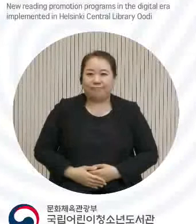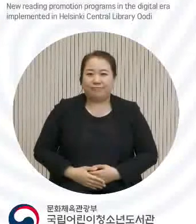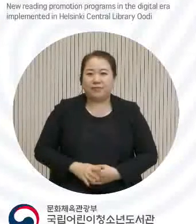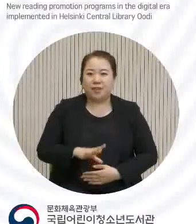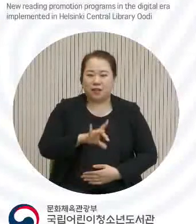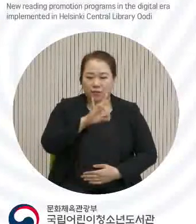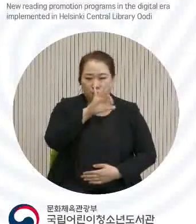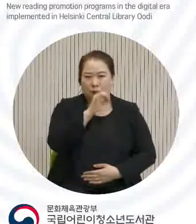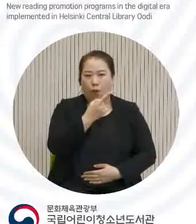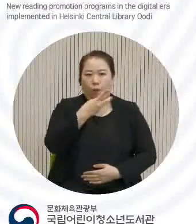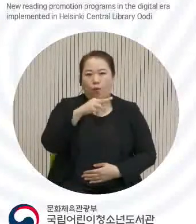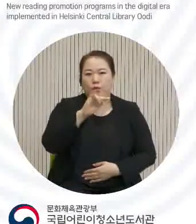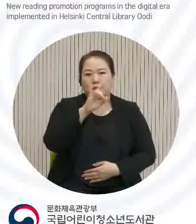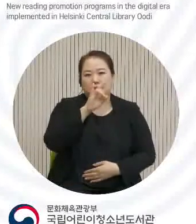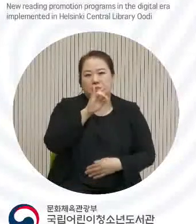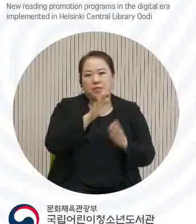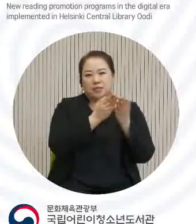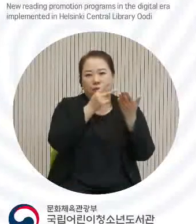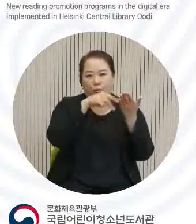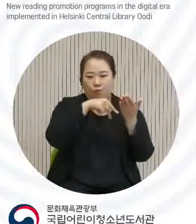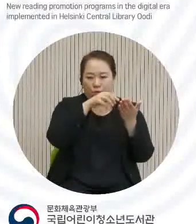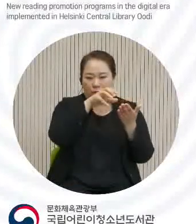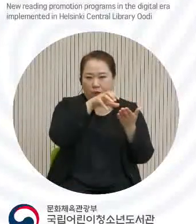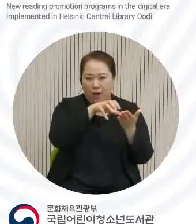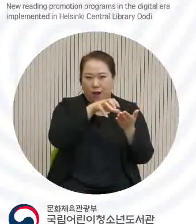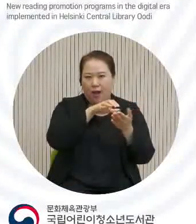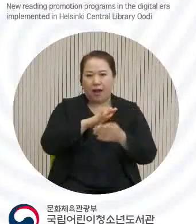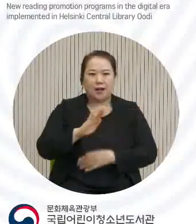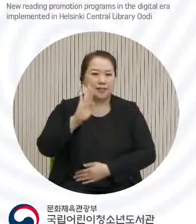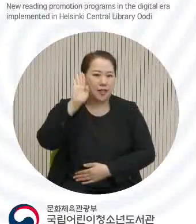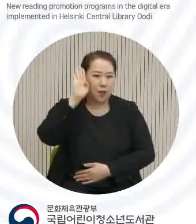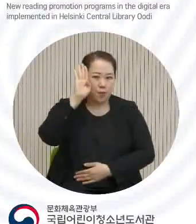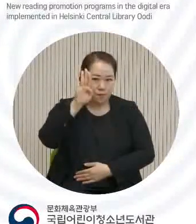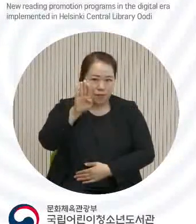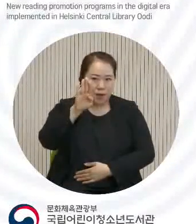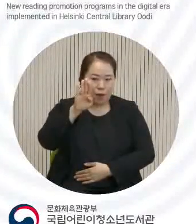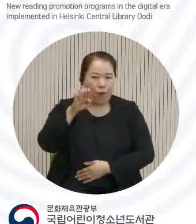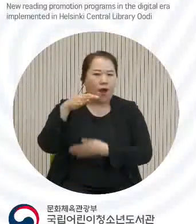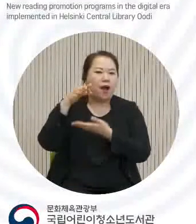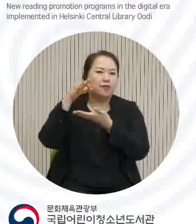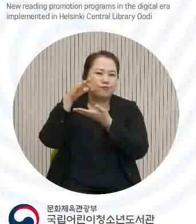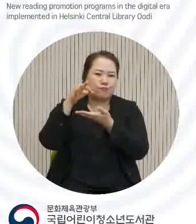part of creating new kind of future and heritage for the people.